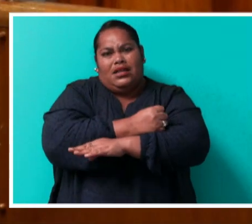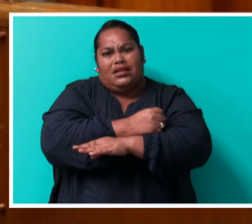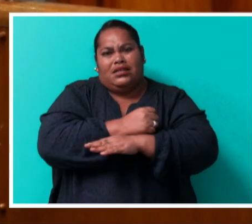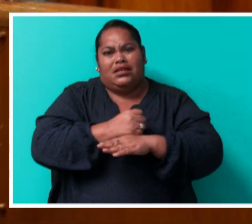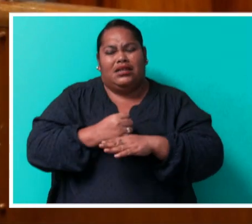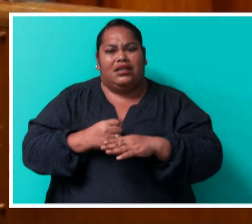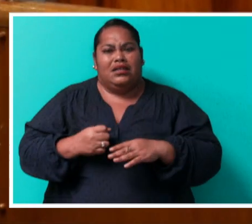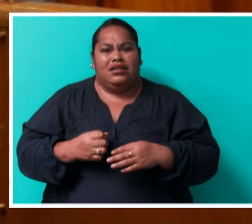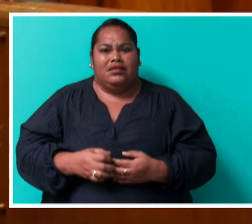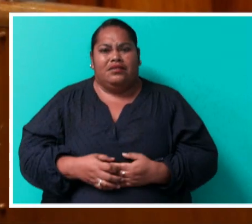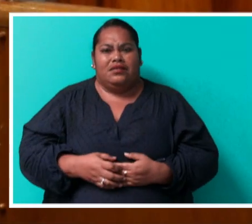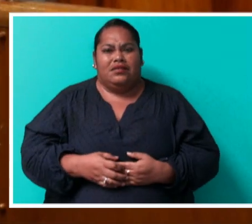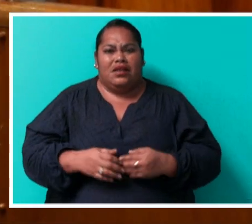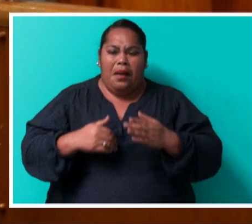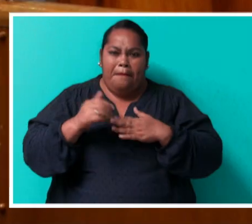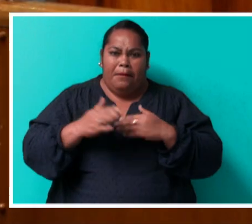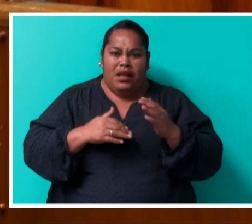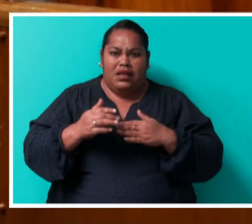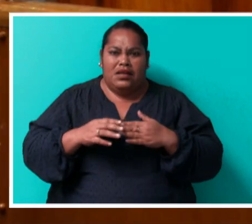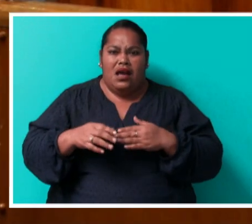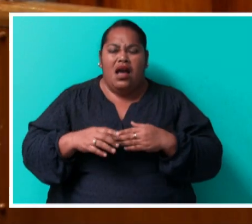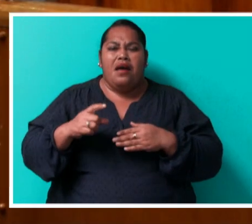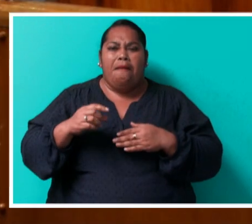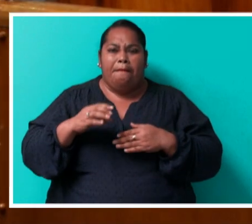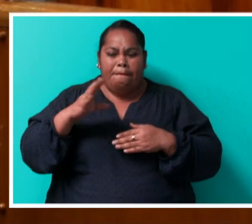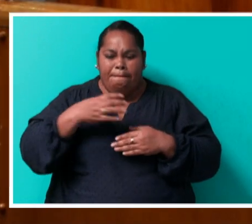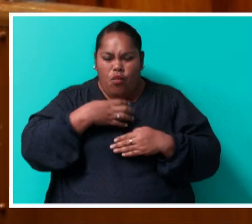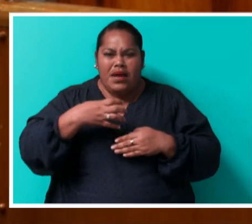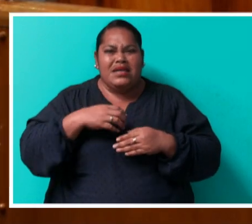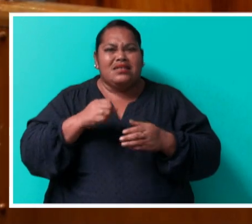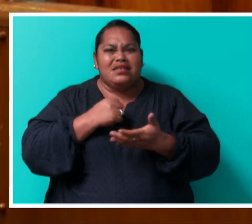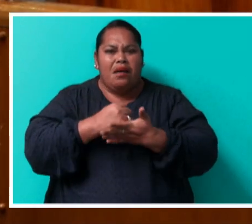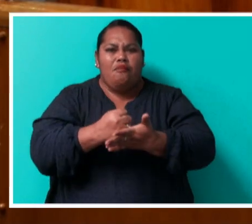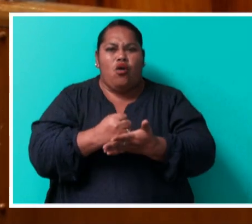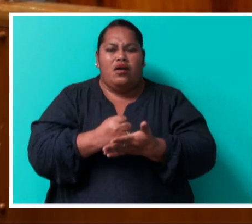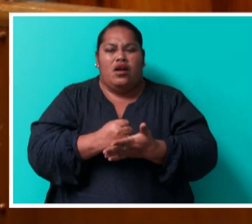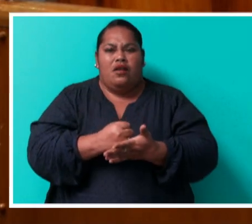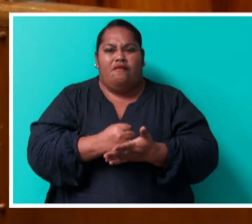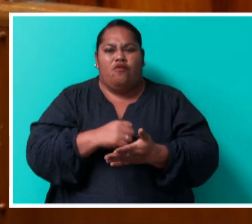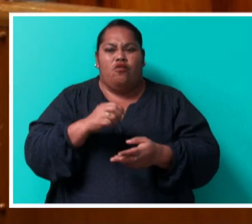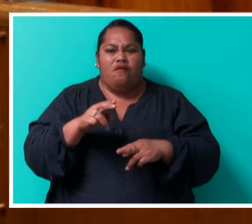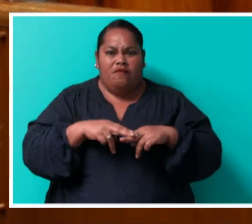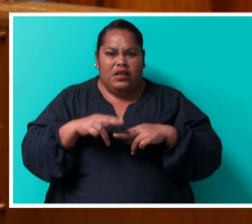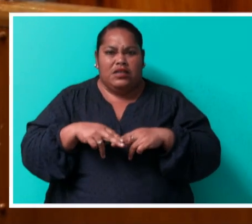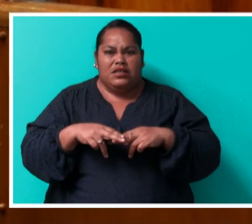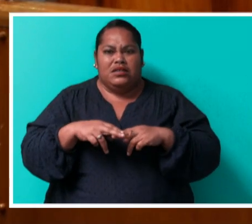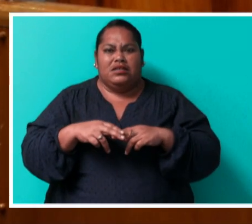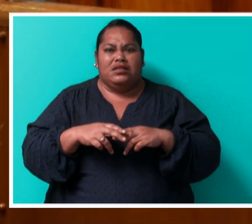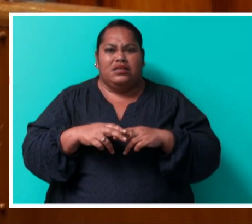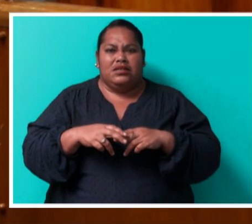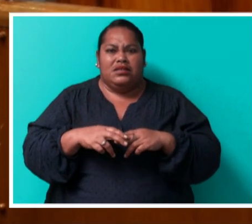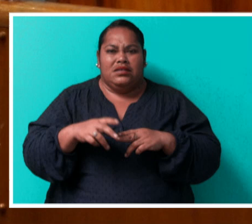initiatives and enhancing support for Fiji's maritime security capabilities through